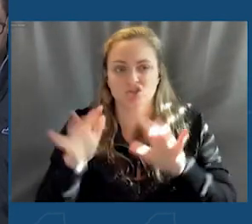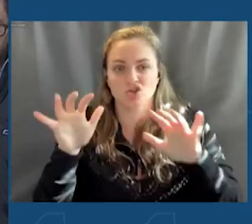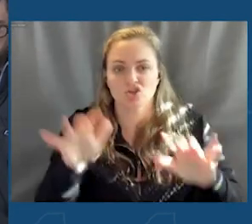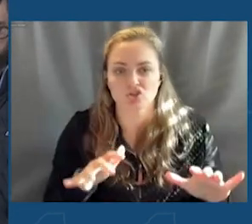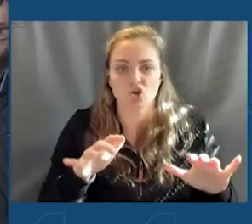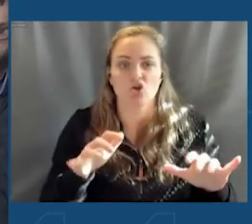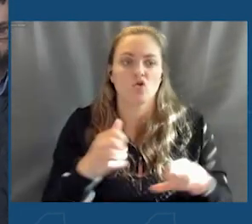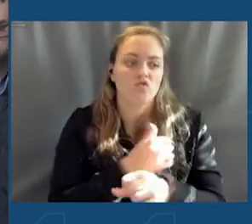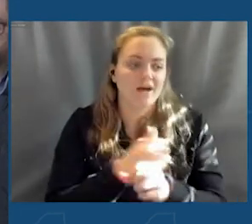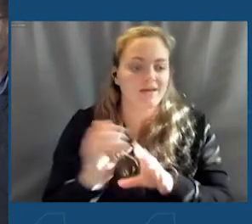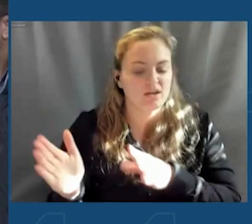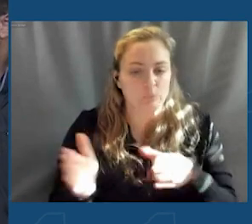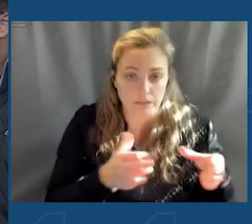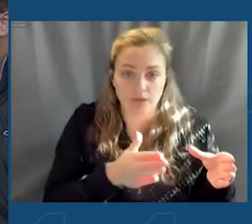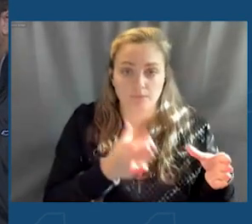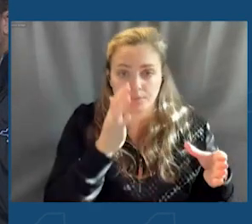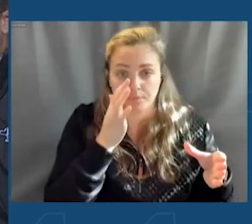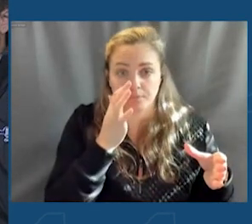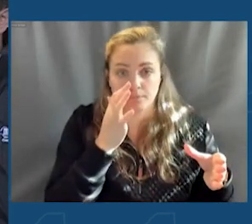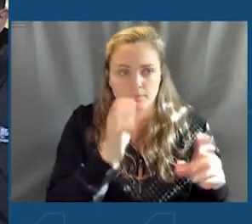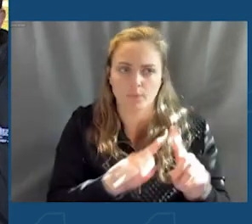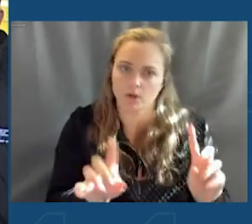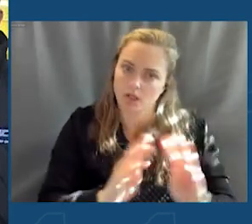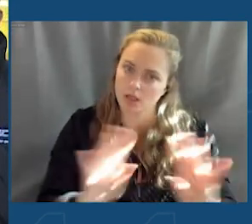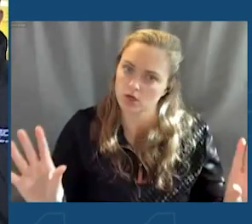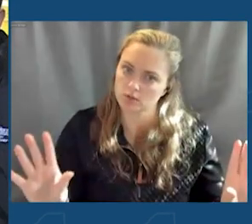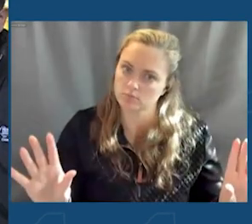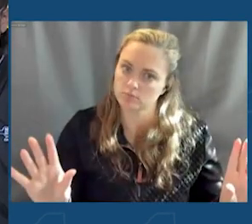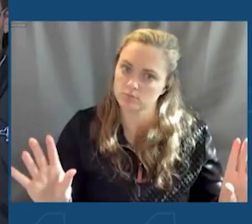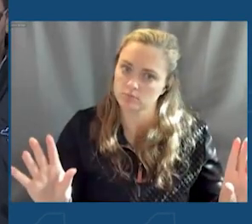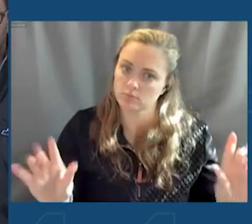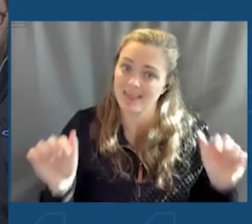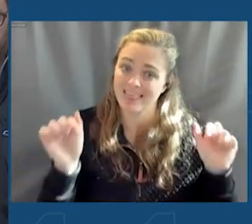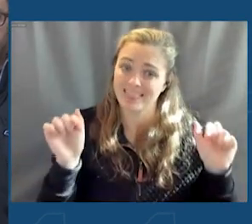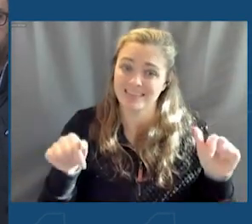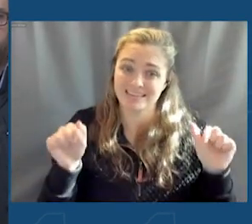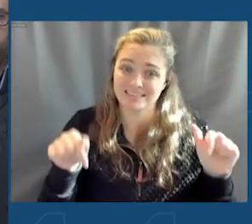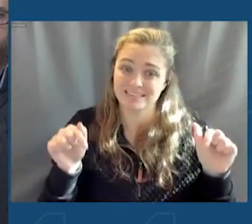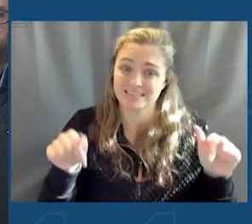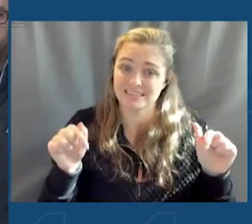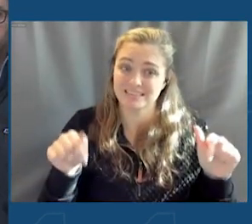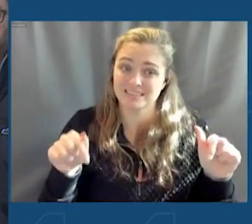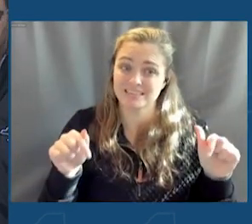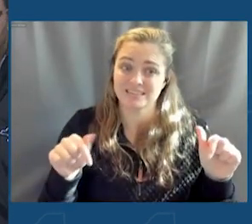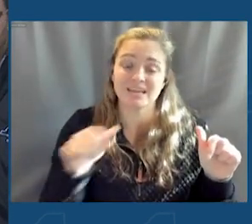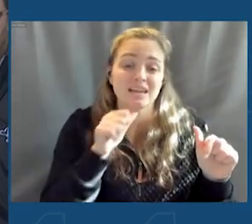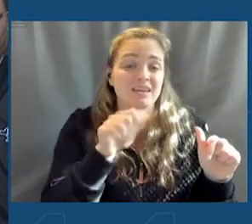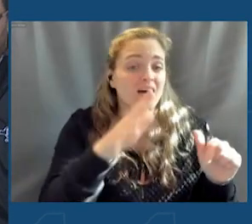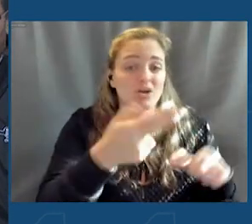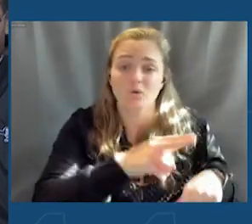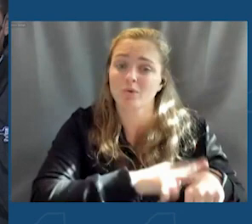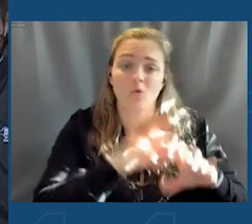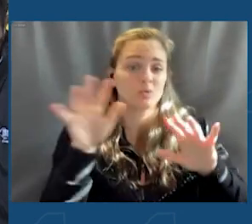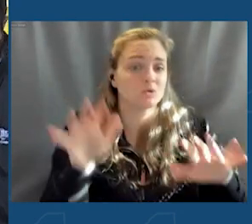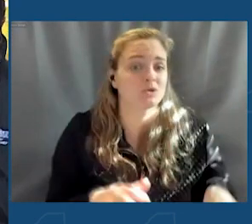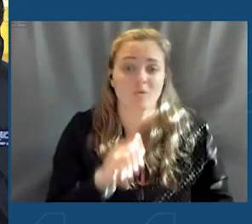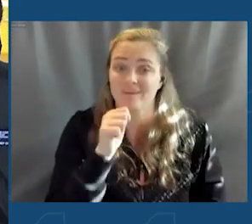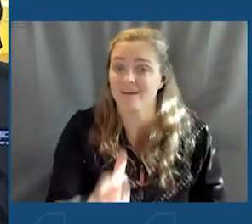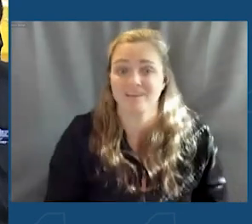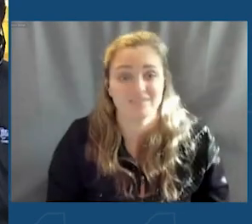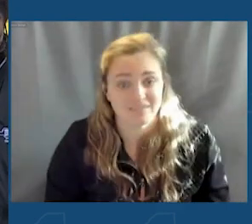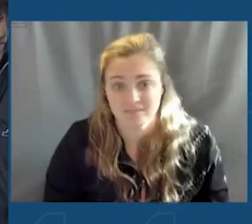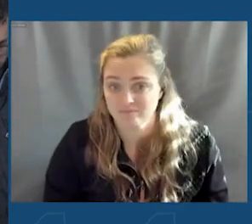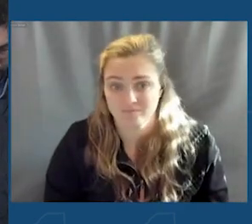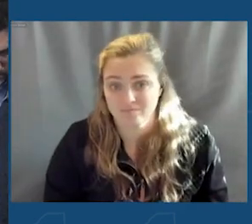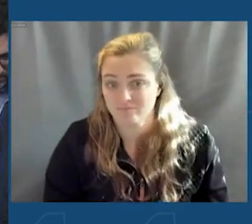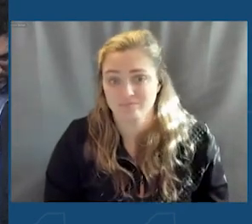fighting plan. But I want to be very clear. This is not your normal snow